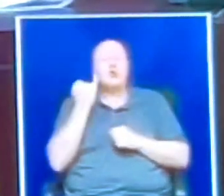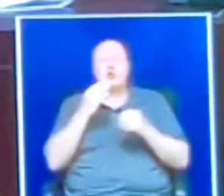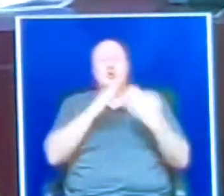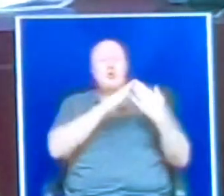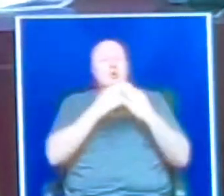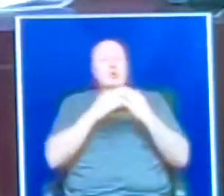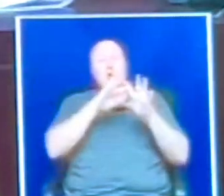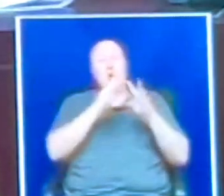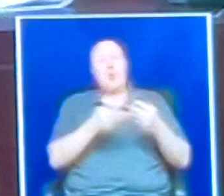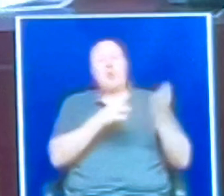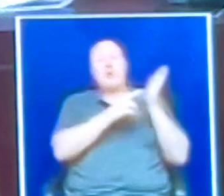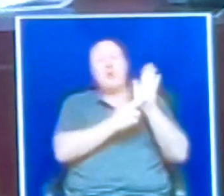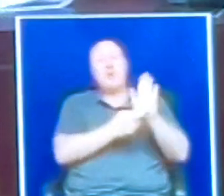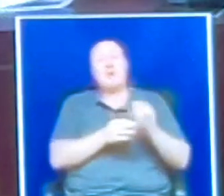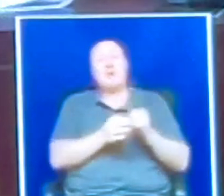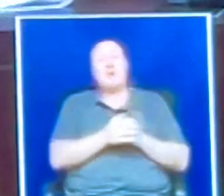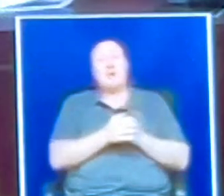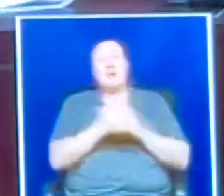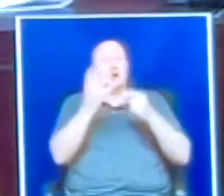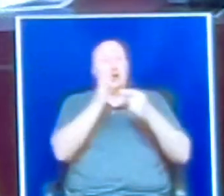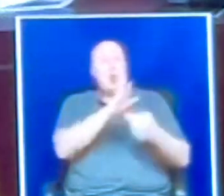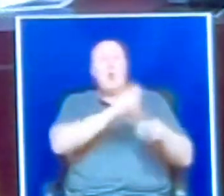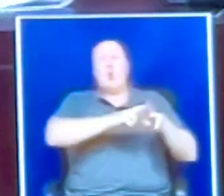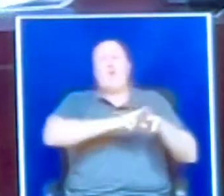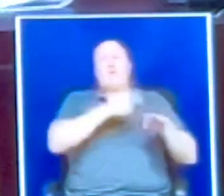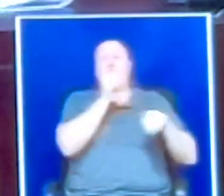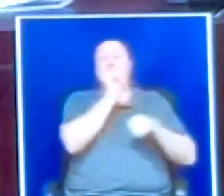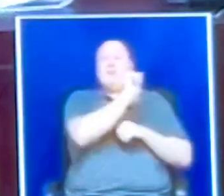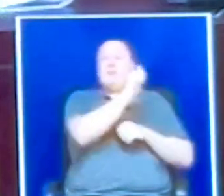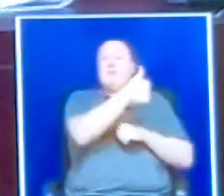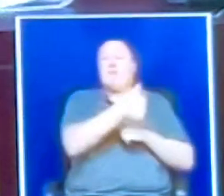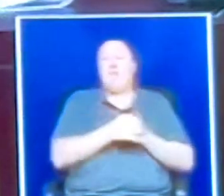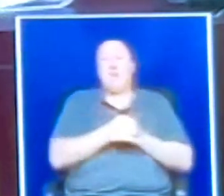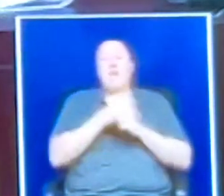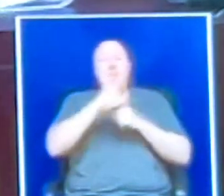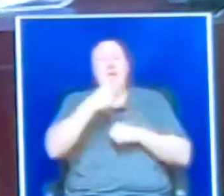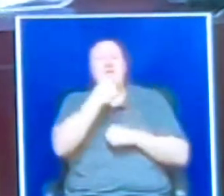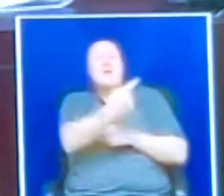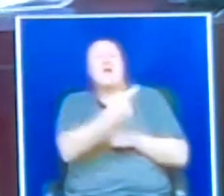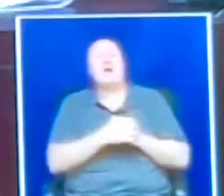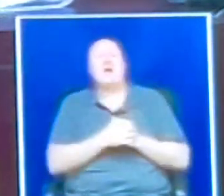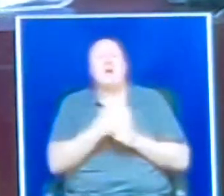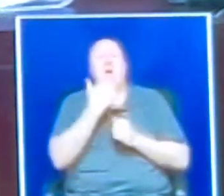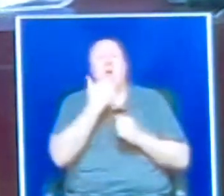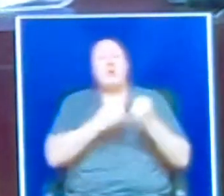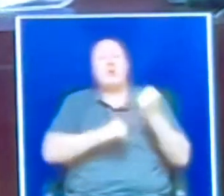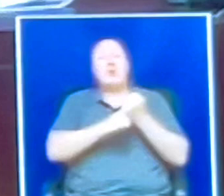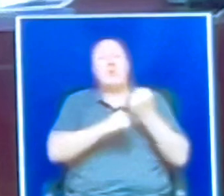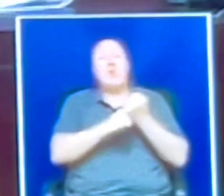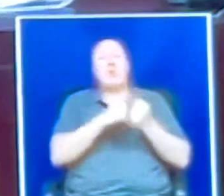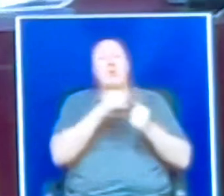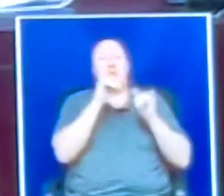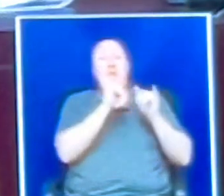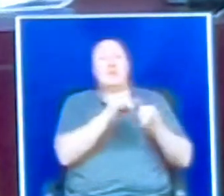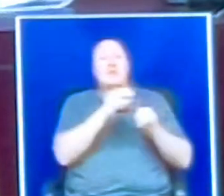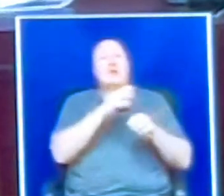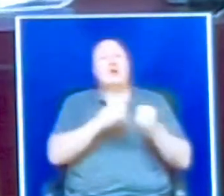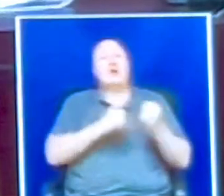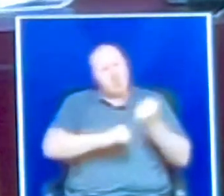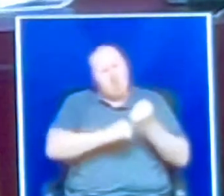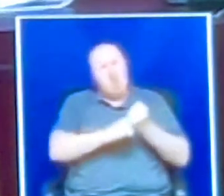world. They represent Zionism and racism. It must be said here. Whoever supports them supports racism.